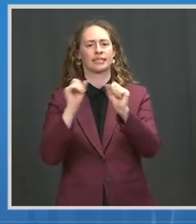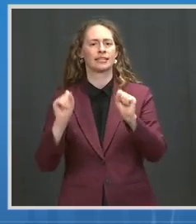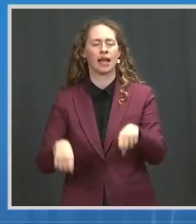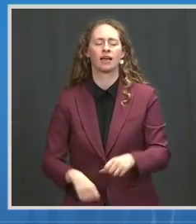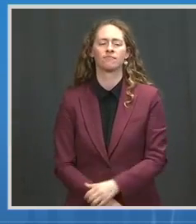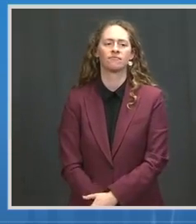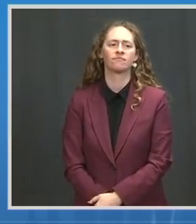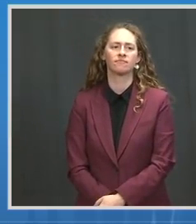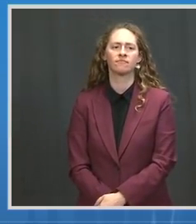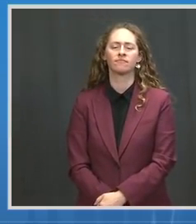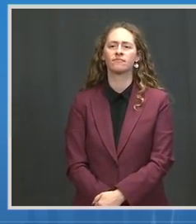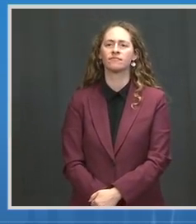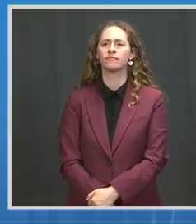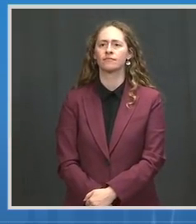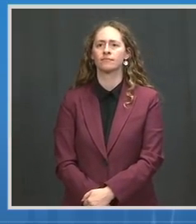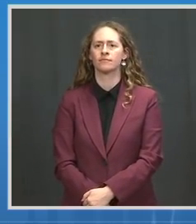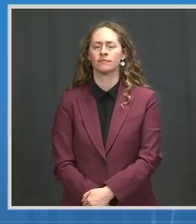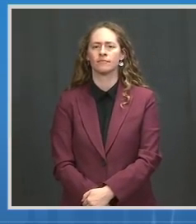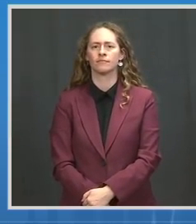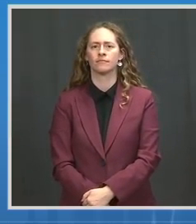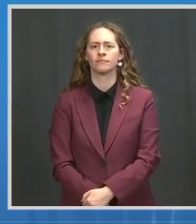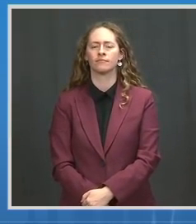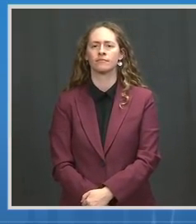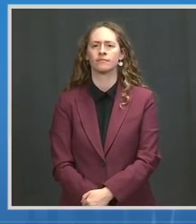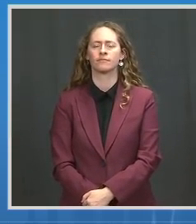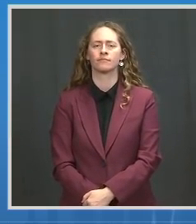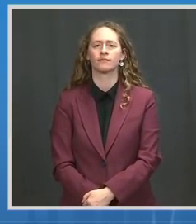Meg Tyrell at CNBC.